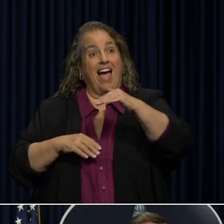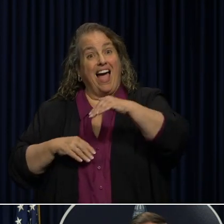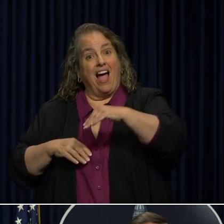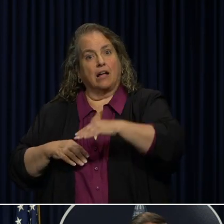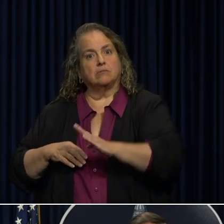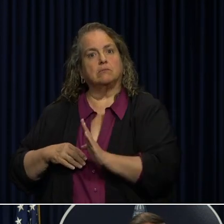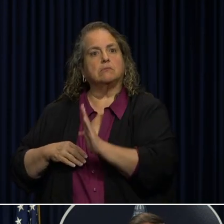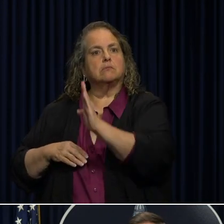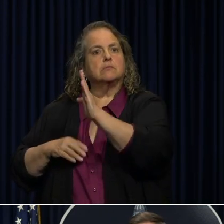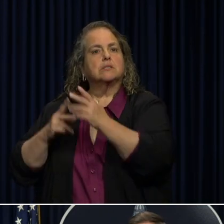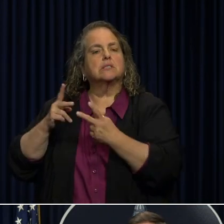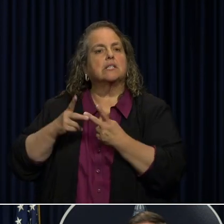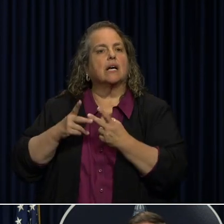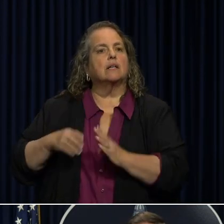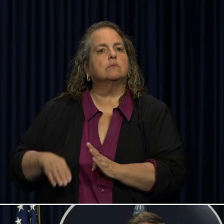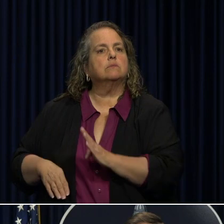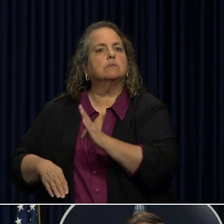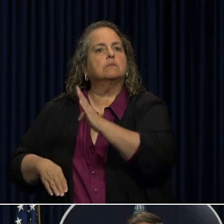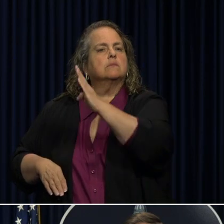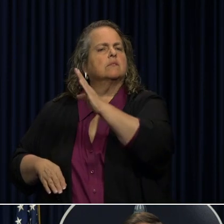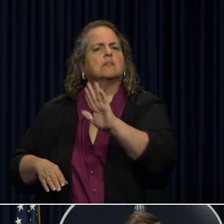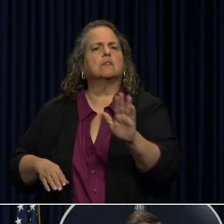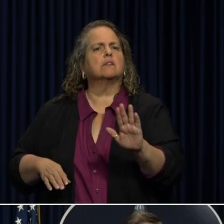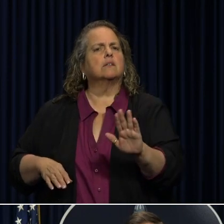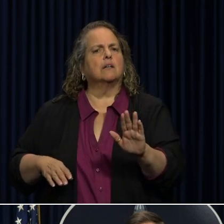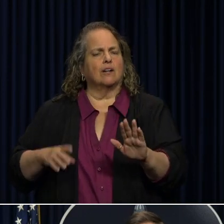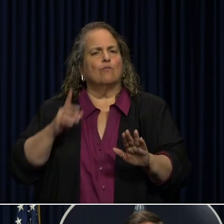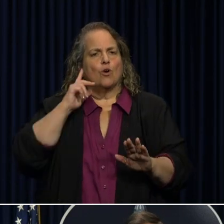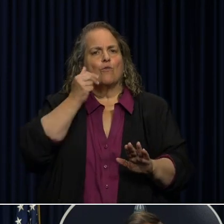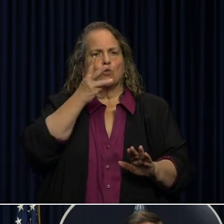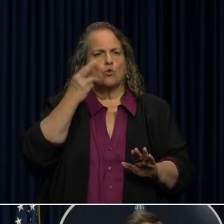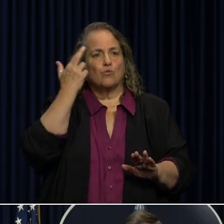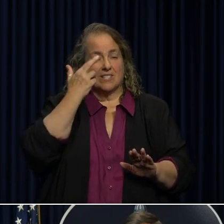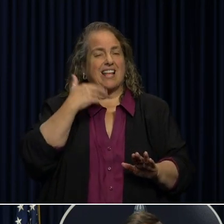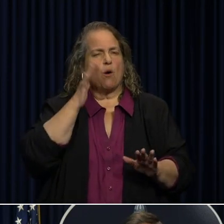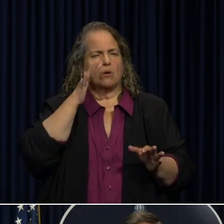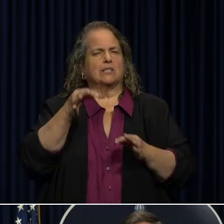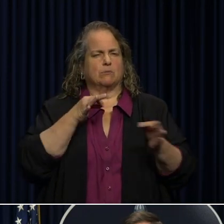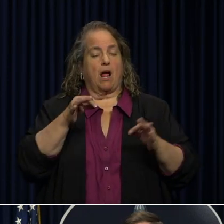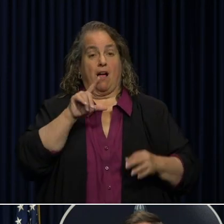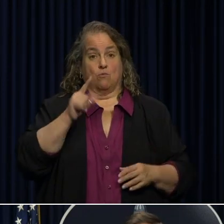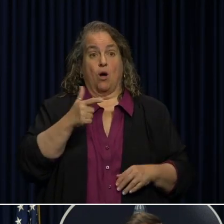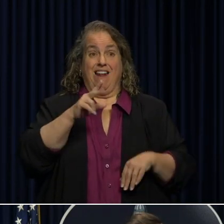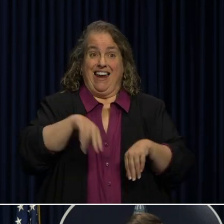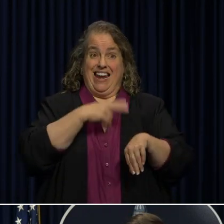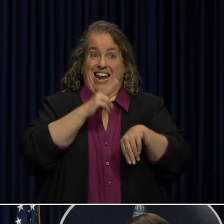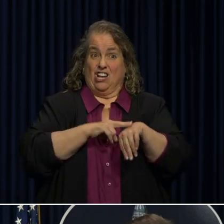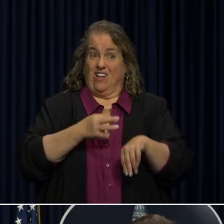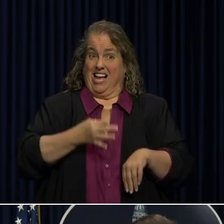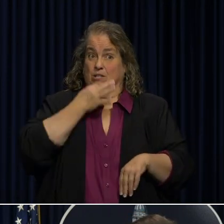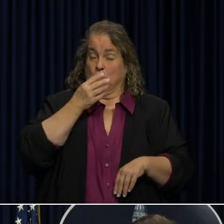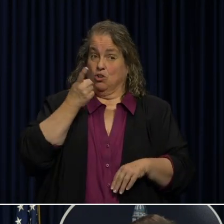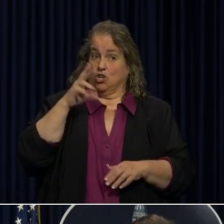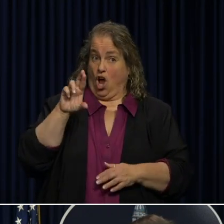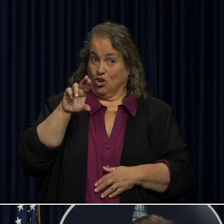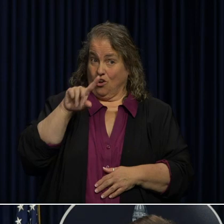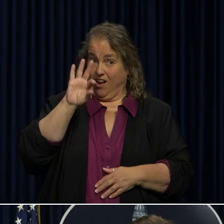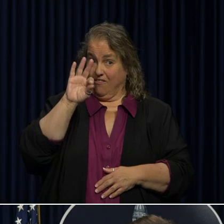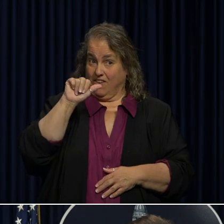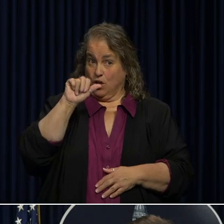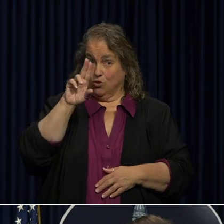spike. And it's for a couple reasons. And in a minute, I'm going to play you Dr. Fauci, who's the national expert. But what he's going to tell